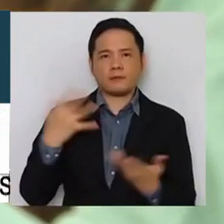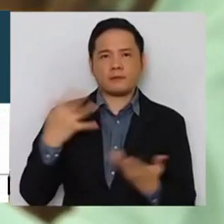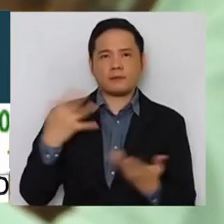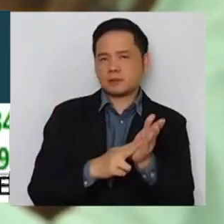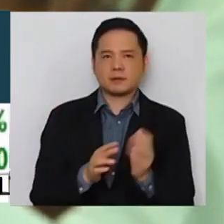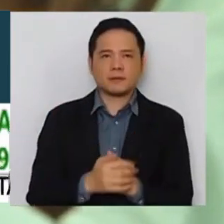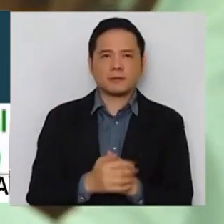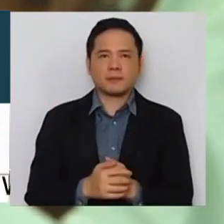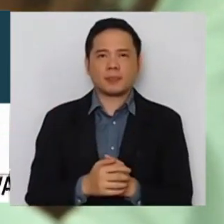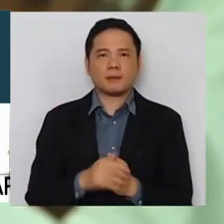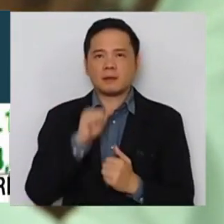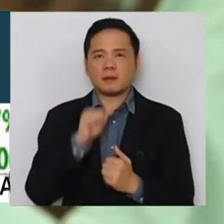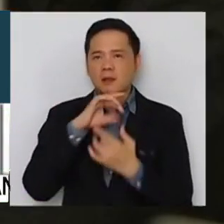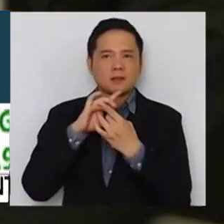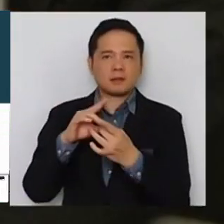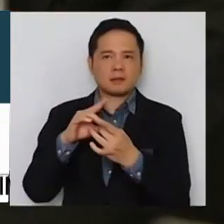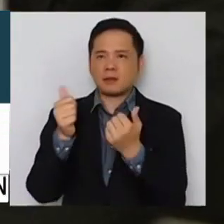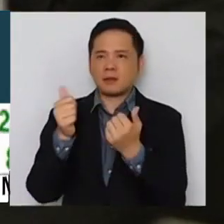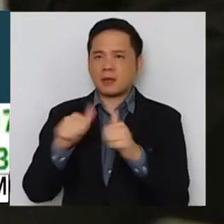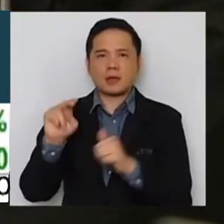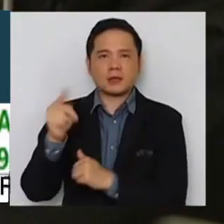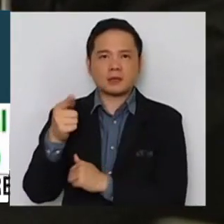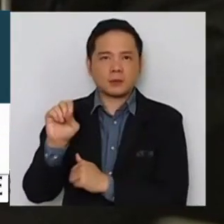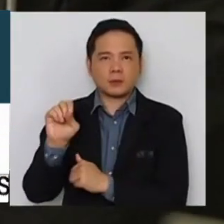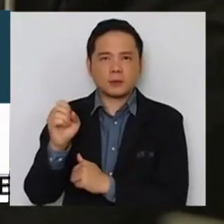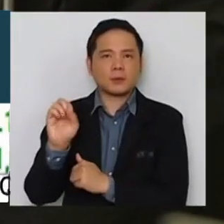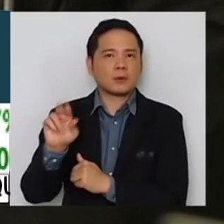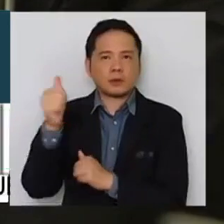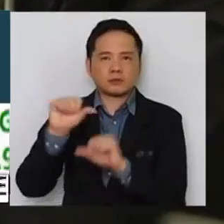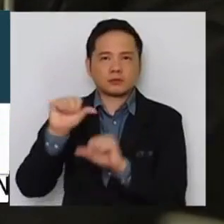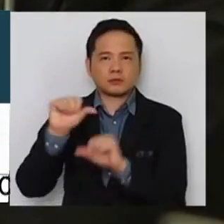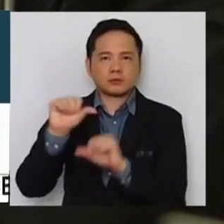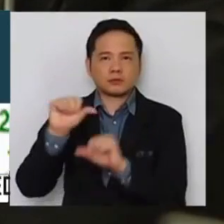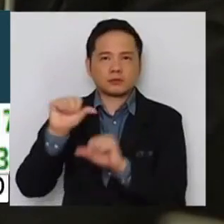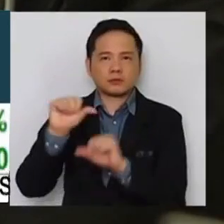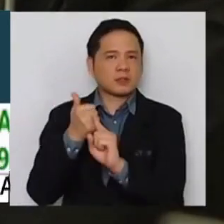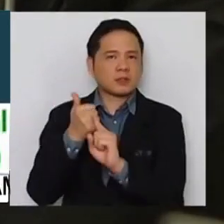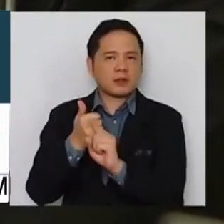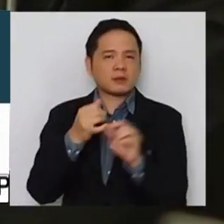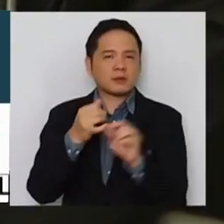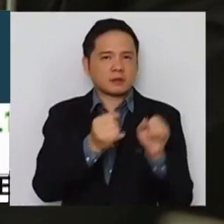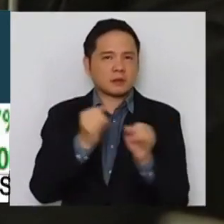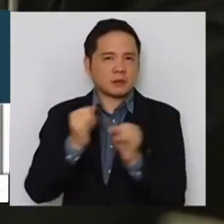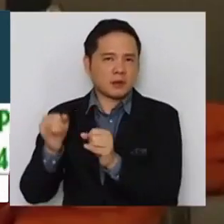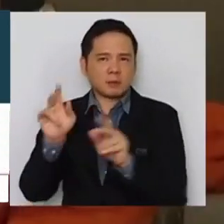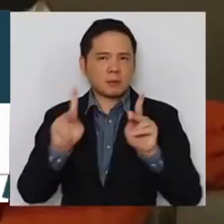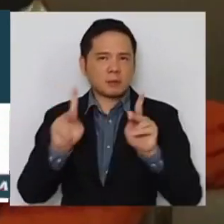specific aid groups or organizations, just individual people wanting to help.